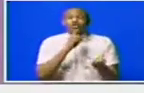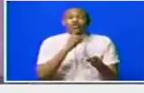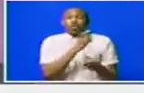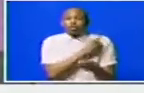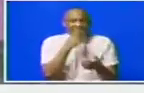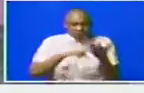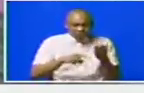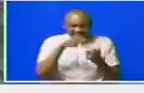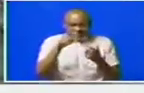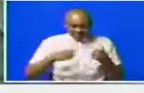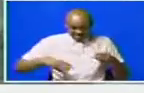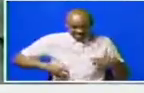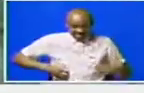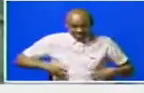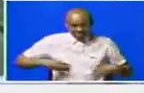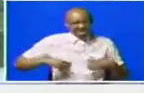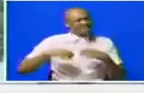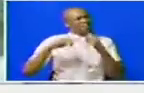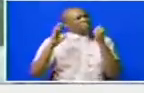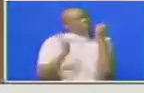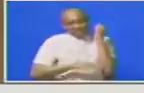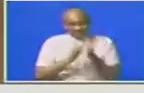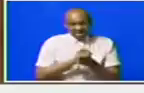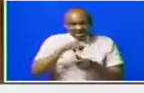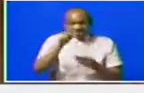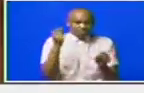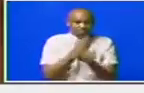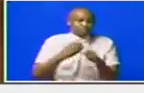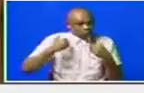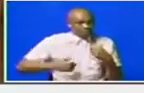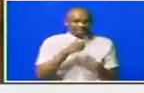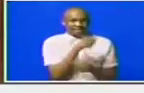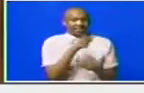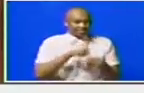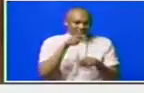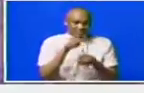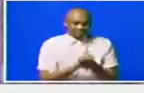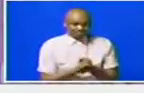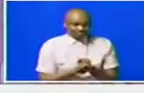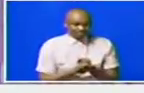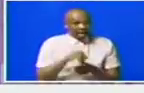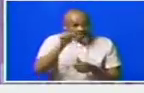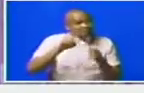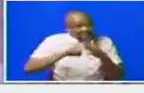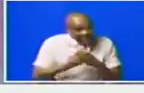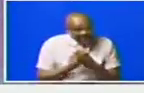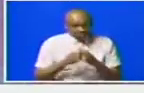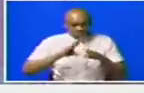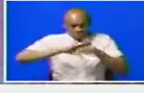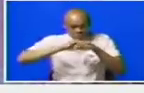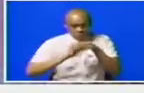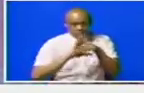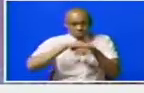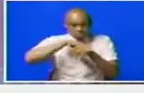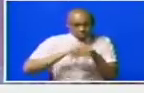that Catherine's kidneys were badly off and she couldn't be operated on at that time. She started physiotherapy and